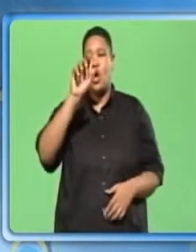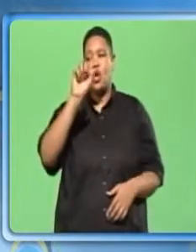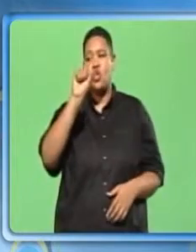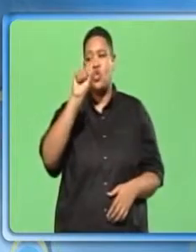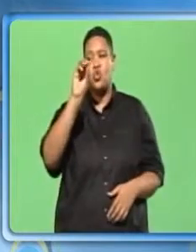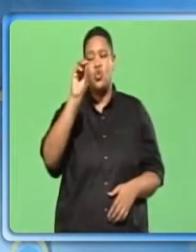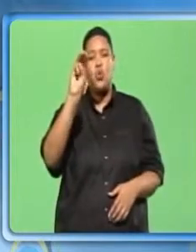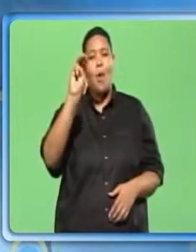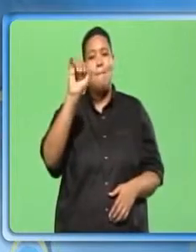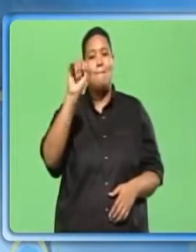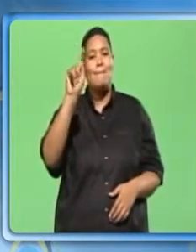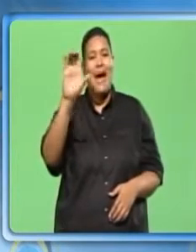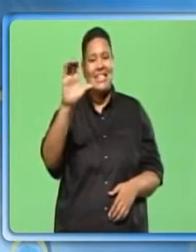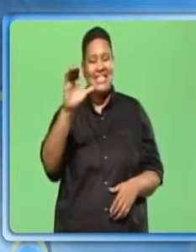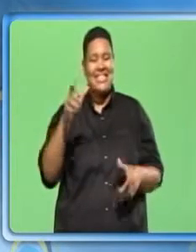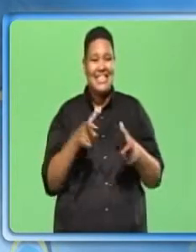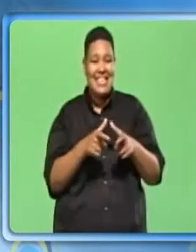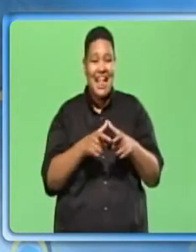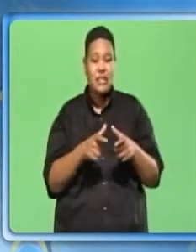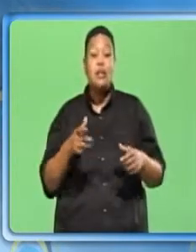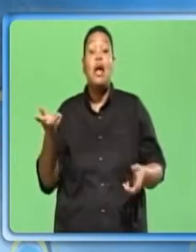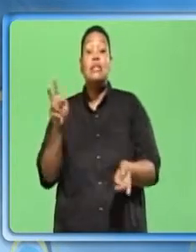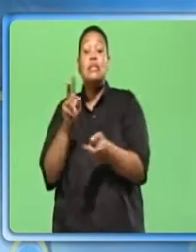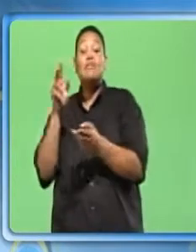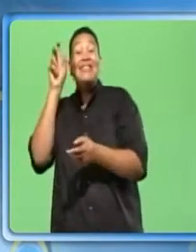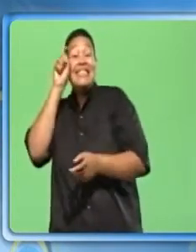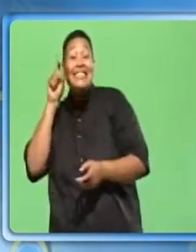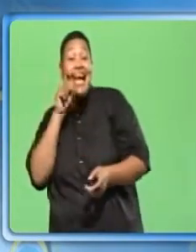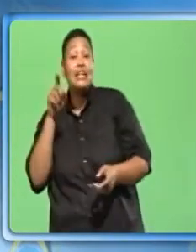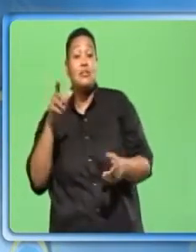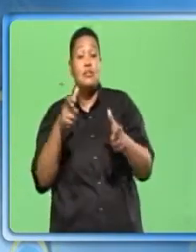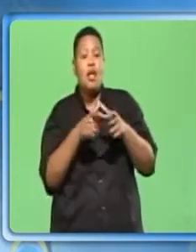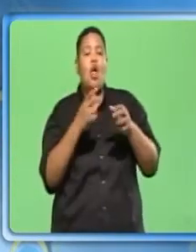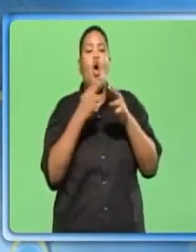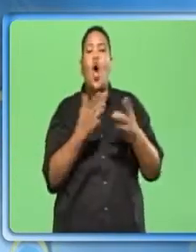and sex cells are called gametes.